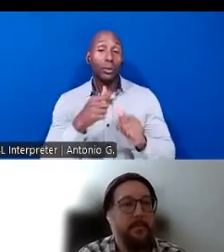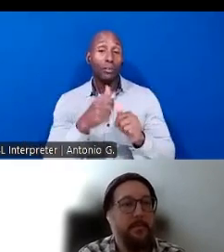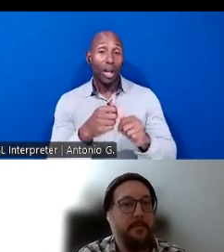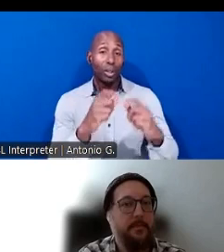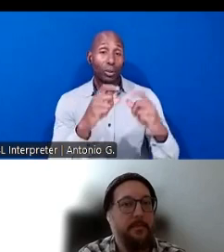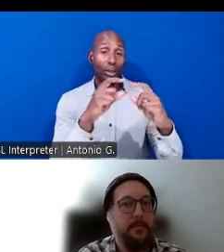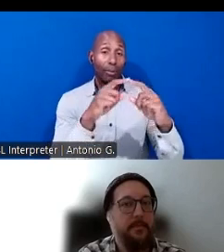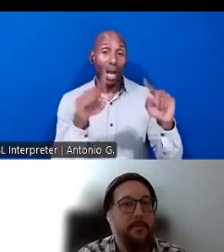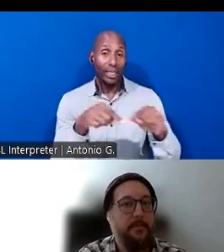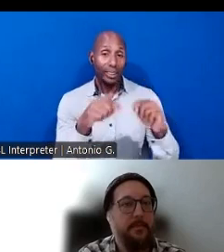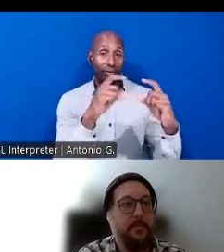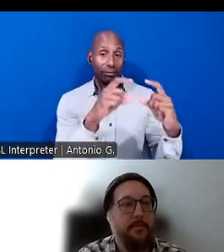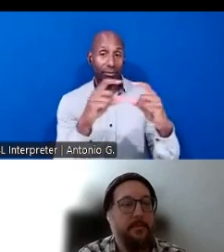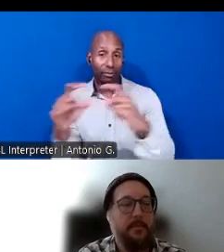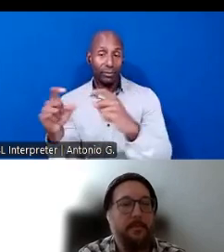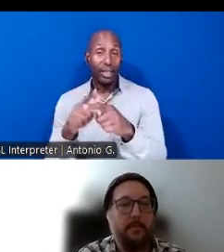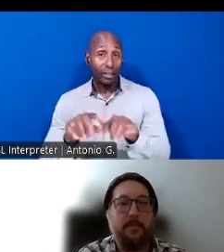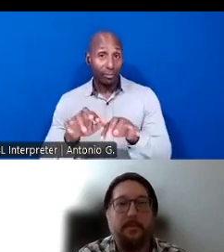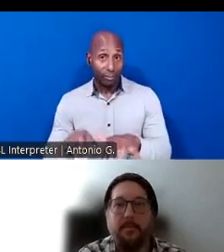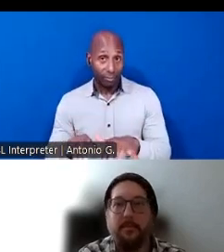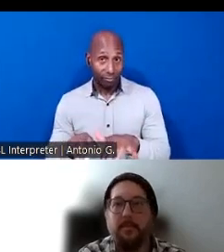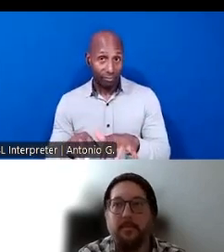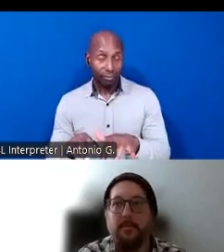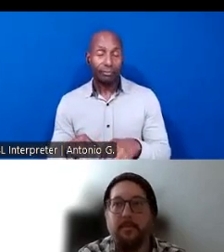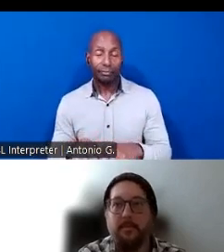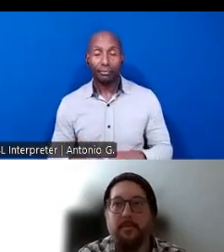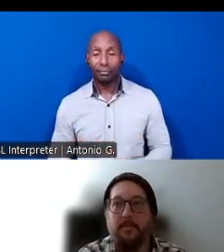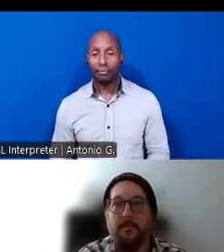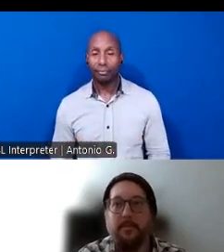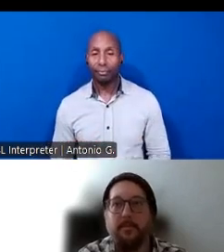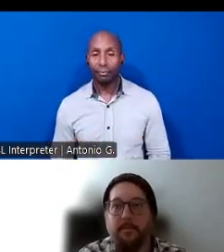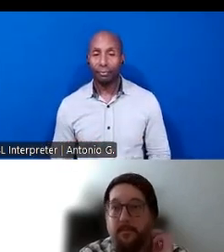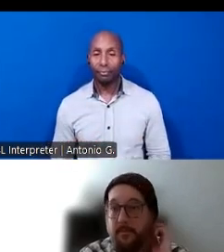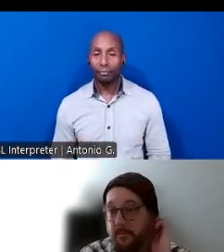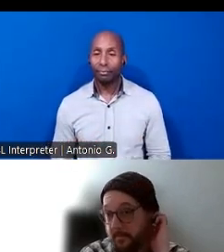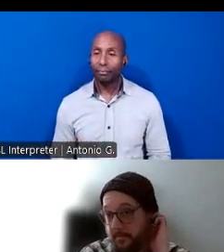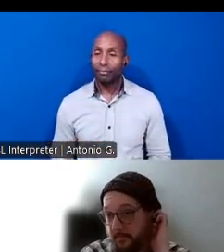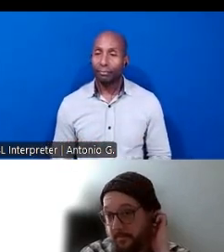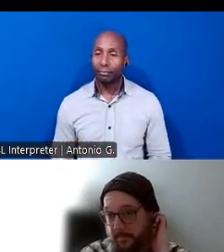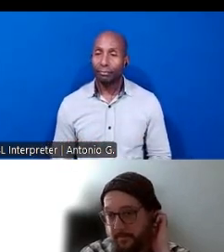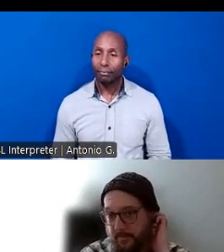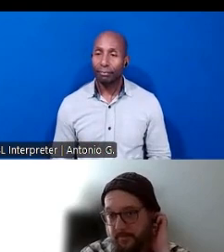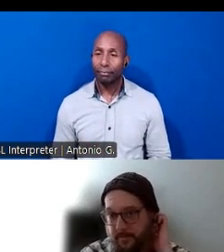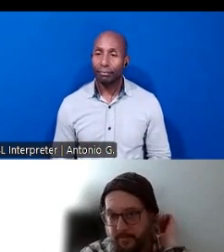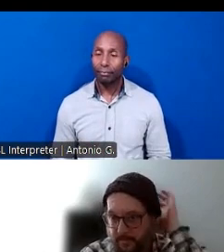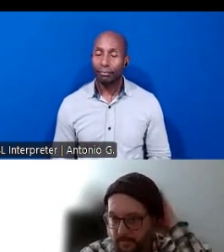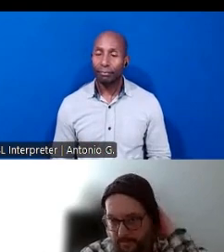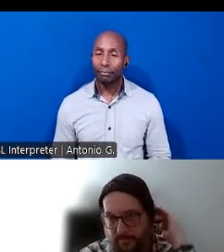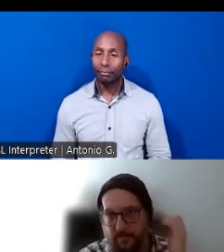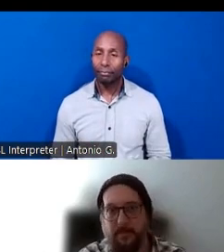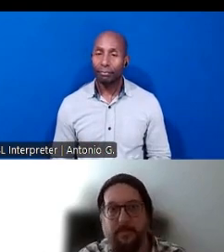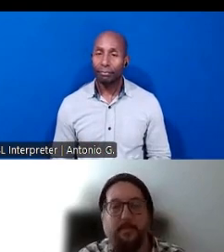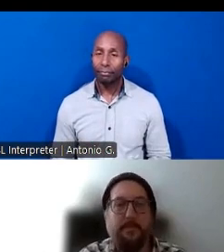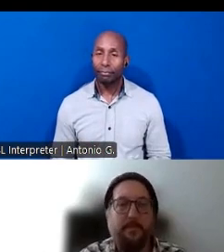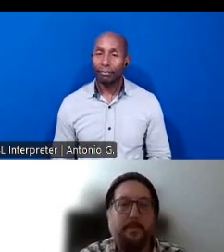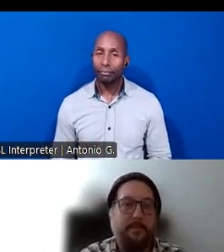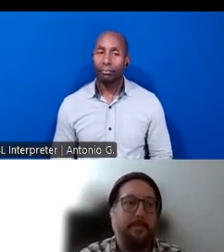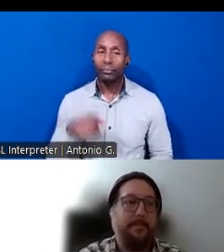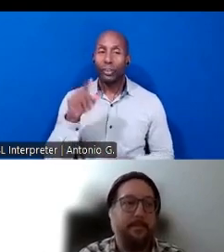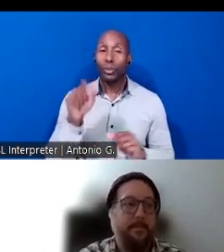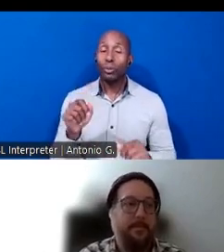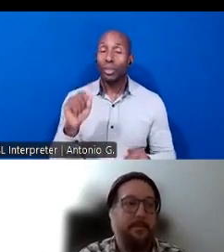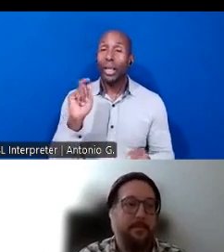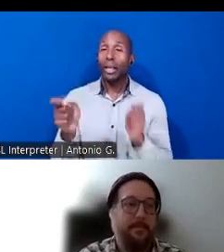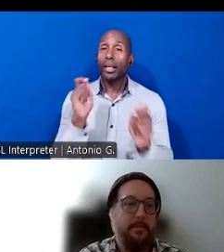as you read the directions. So it's helpful to open the calculator and adjust the zoom